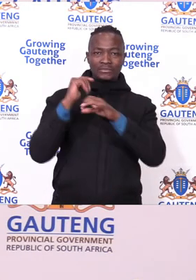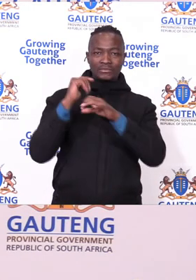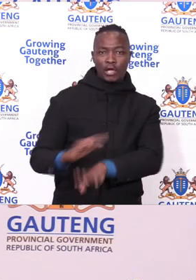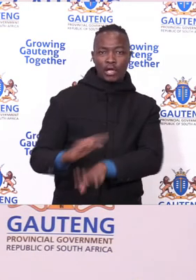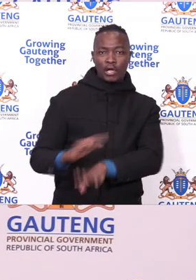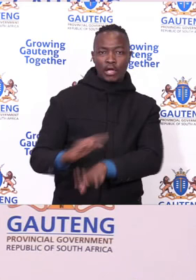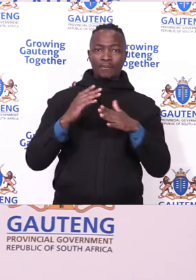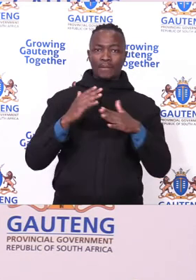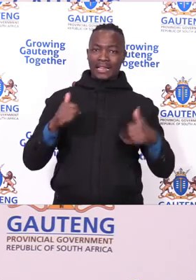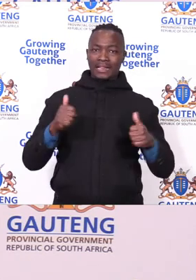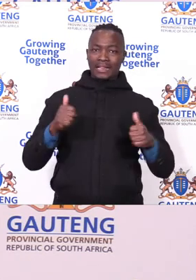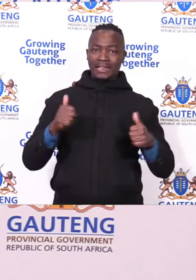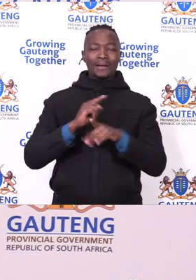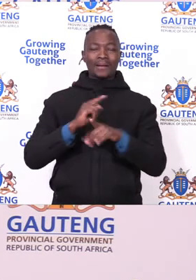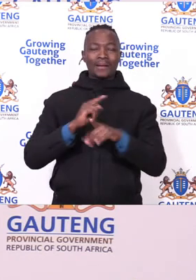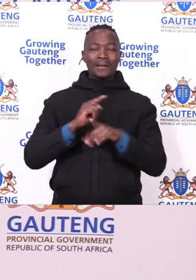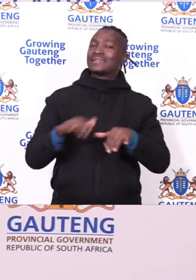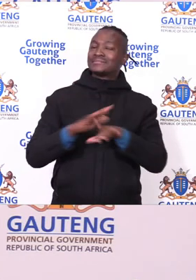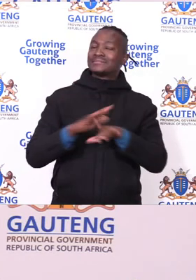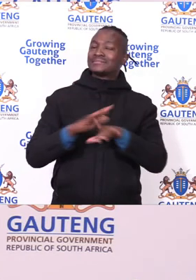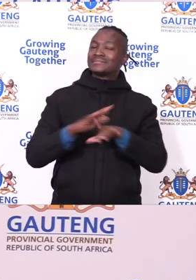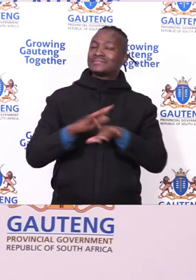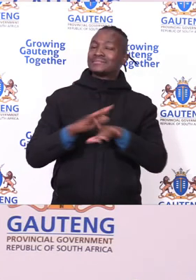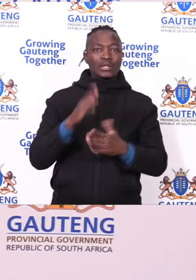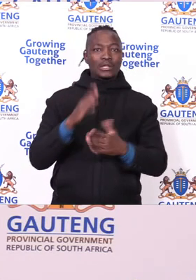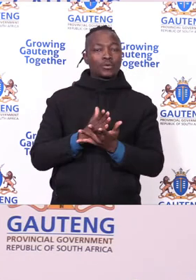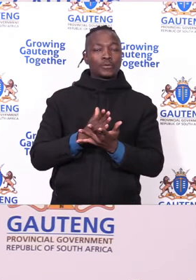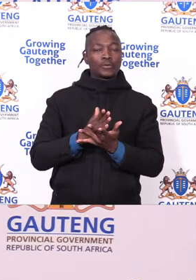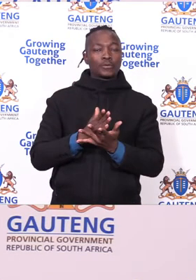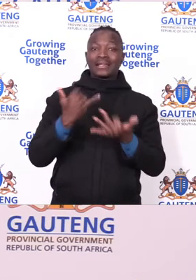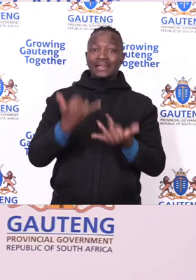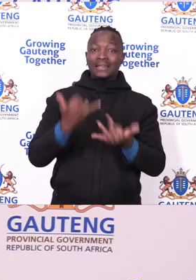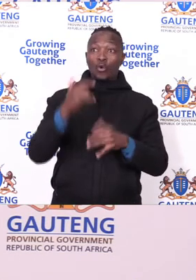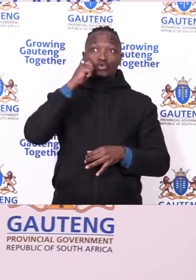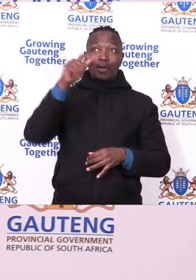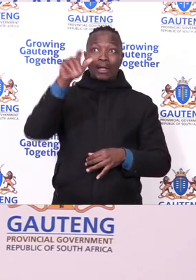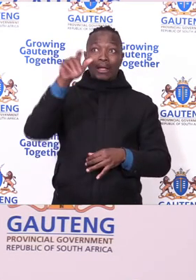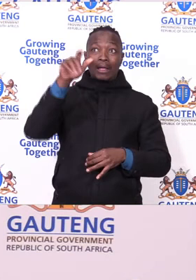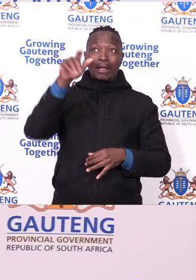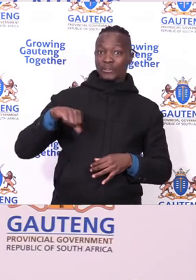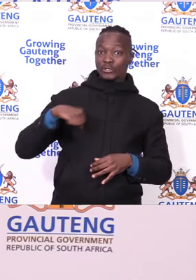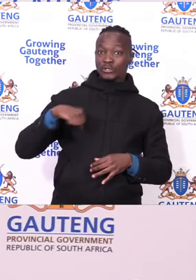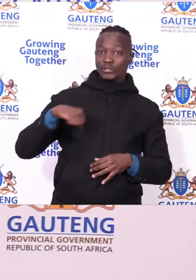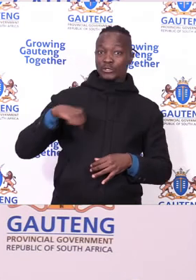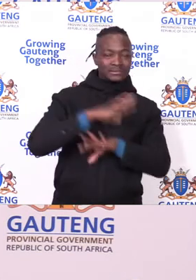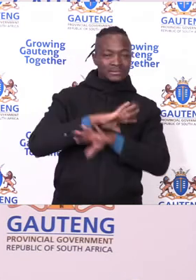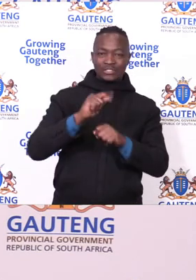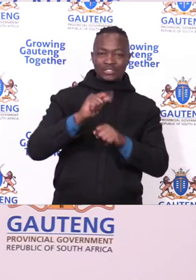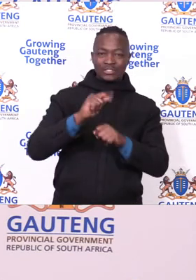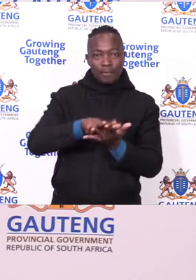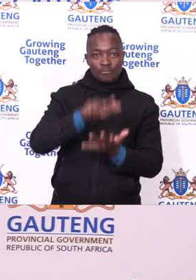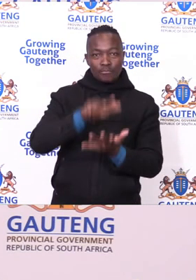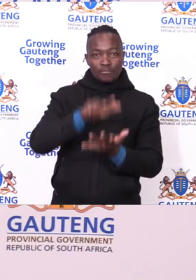April, and yet they are still no show. The Metro cites that national government has not approved the size